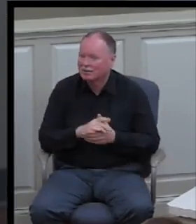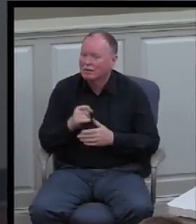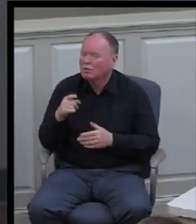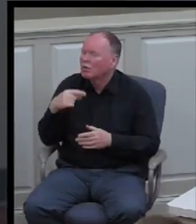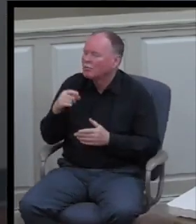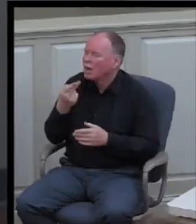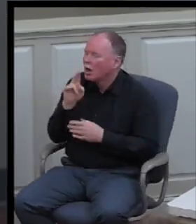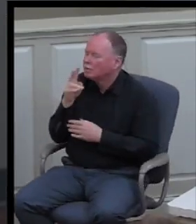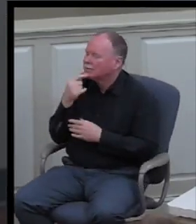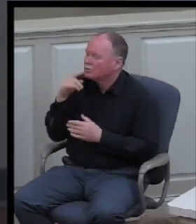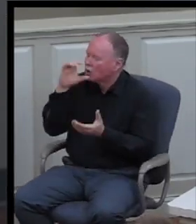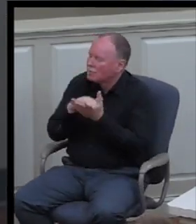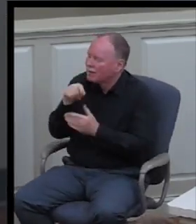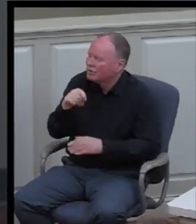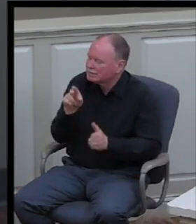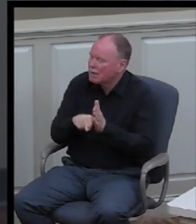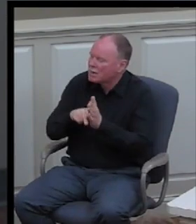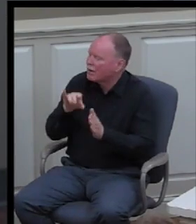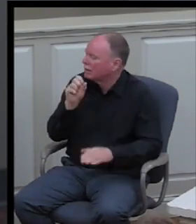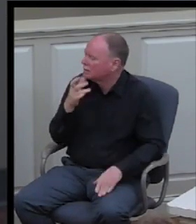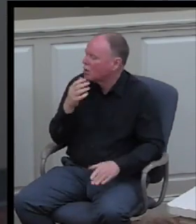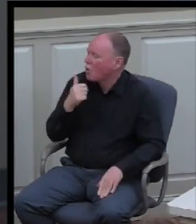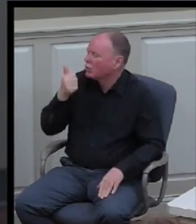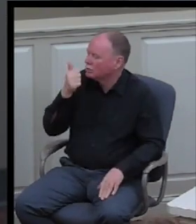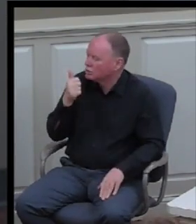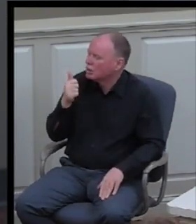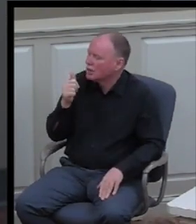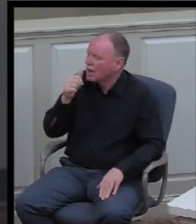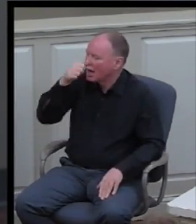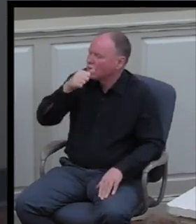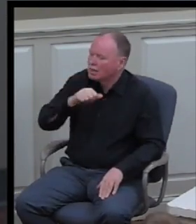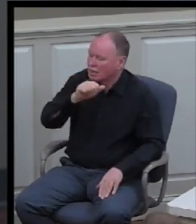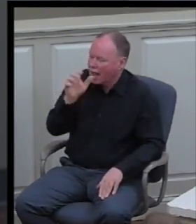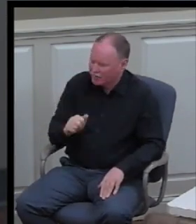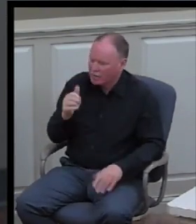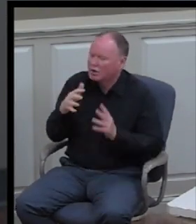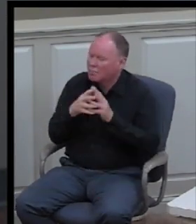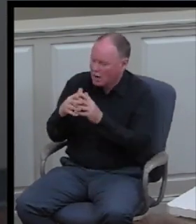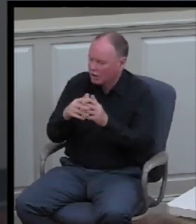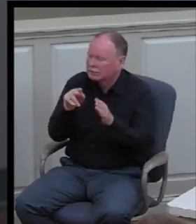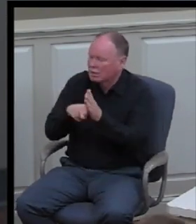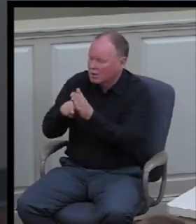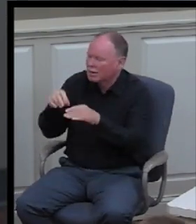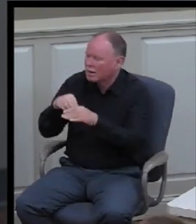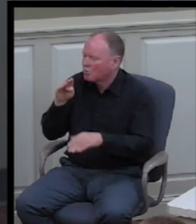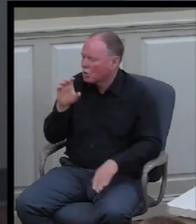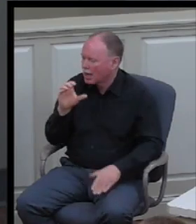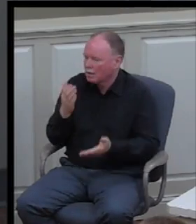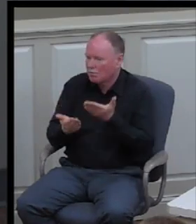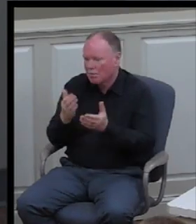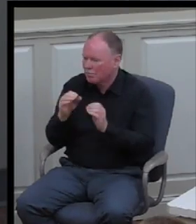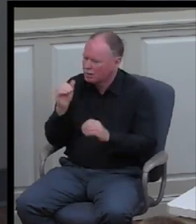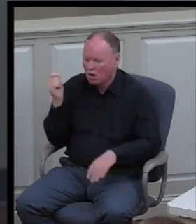that it is to be the oldest African-American cemetery in Boyle County, maybe probably in the state,